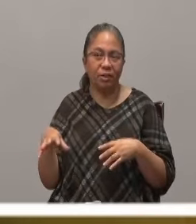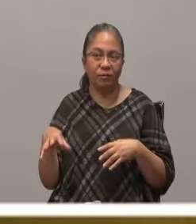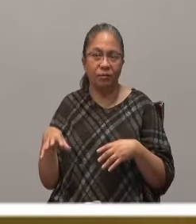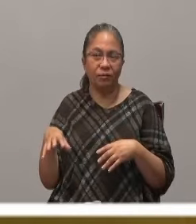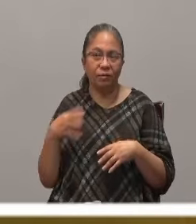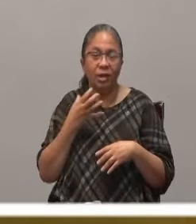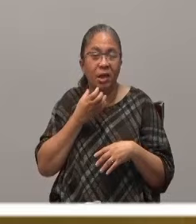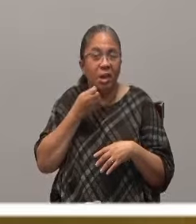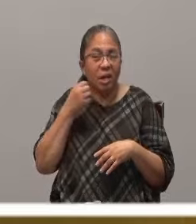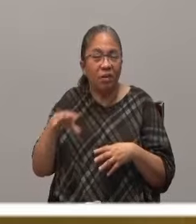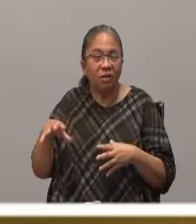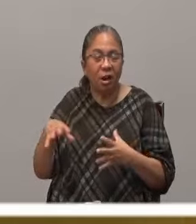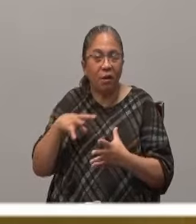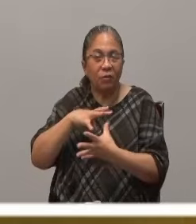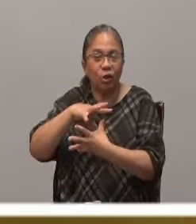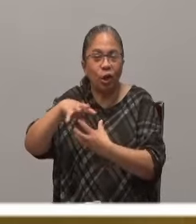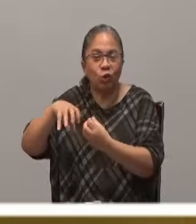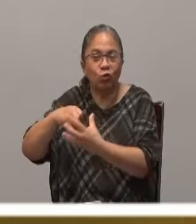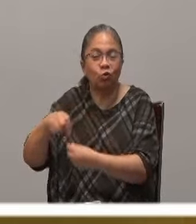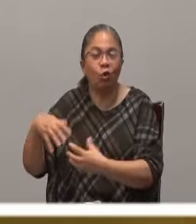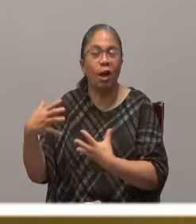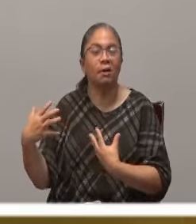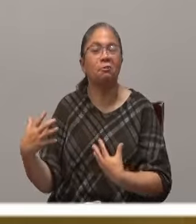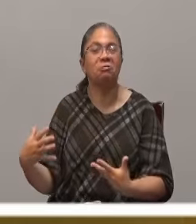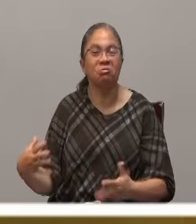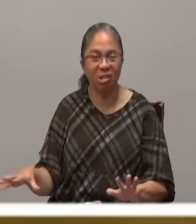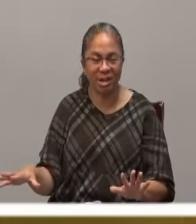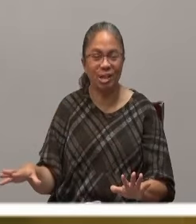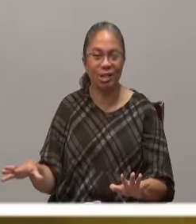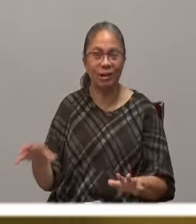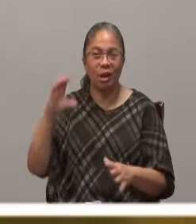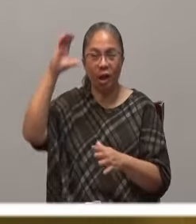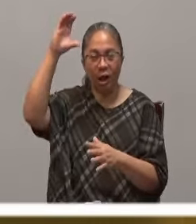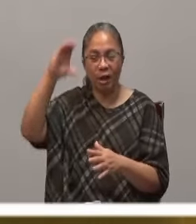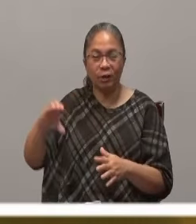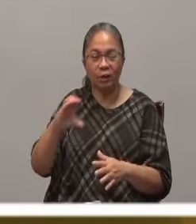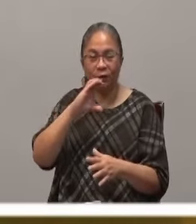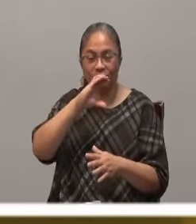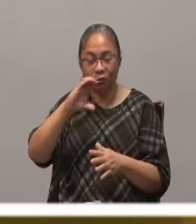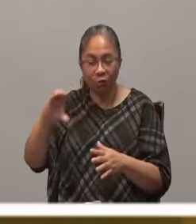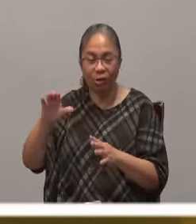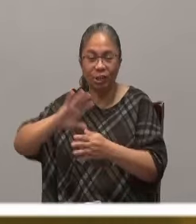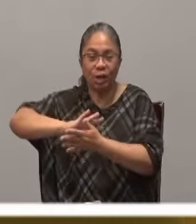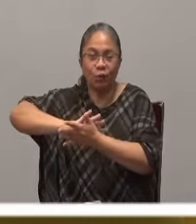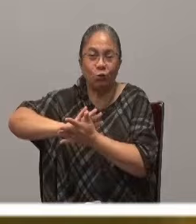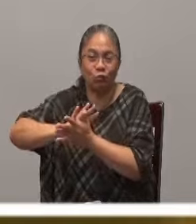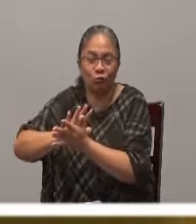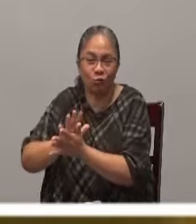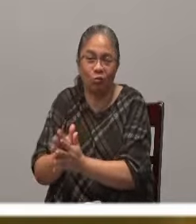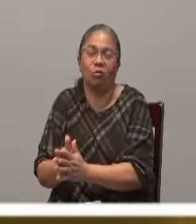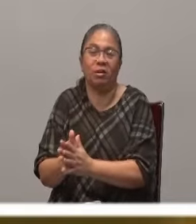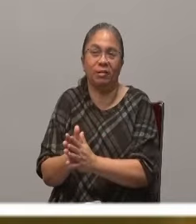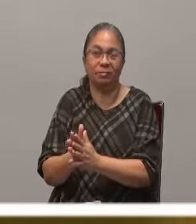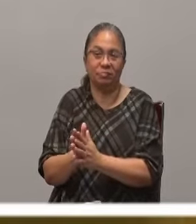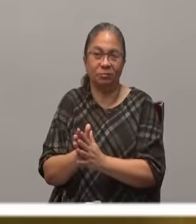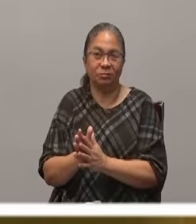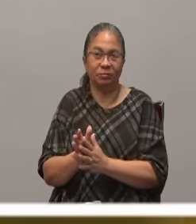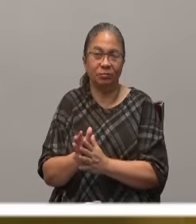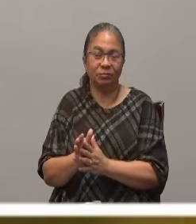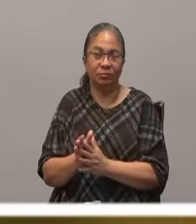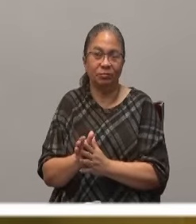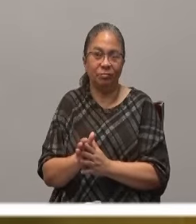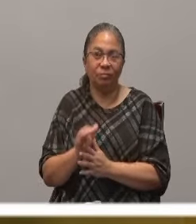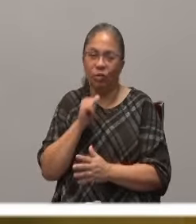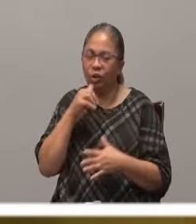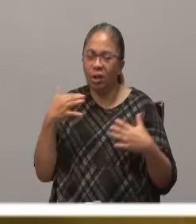has already been taken care of at the foot of the cross. Do not be afraid of evil. Do not